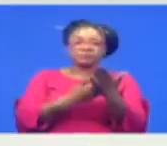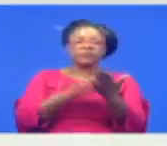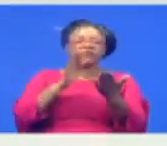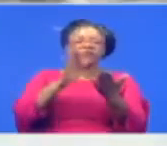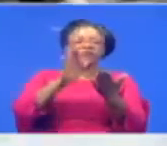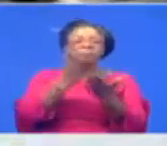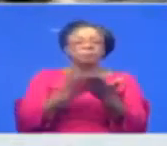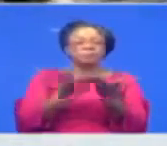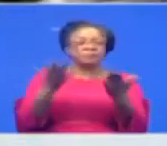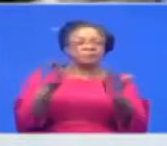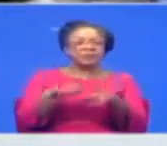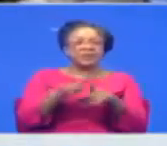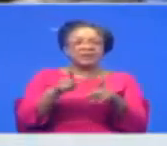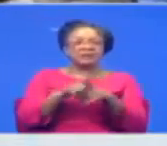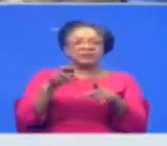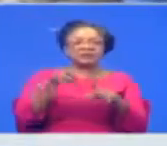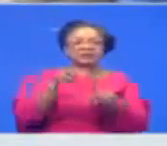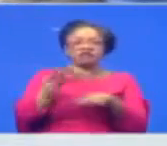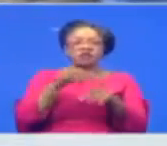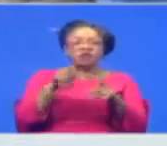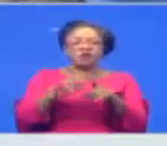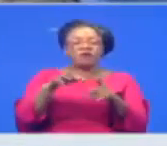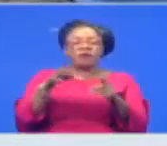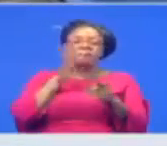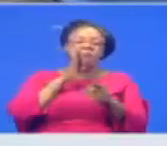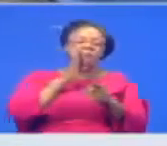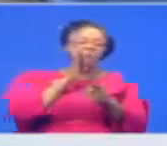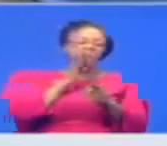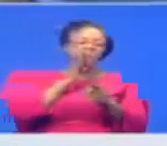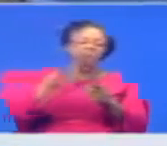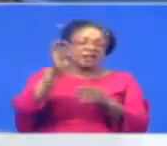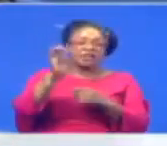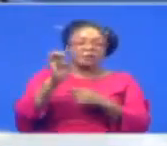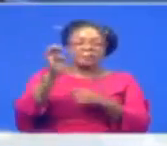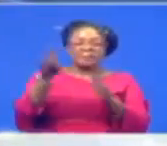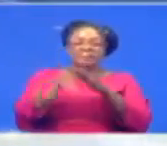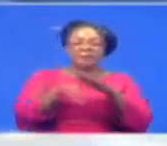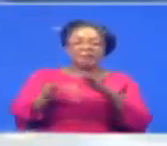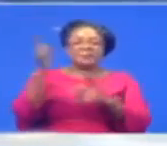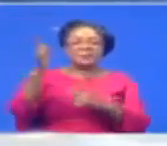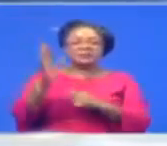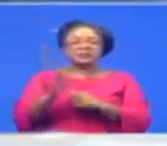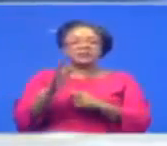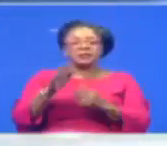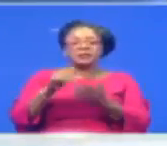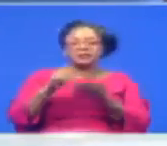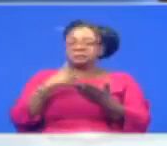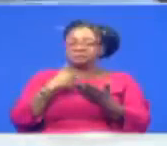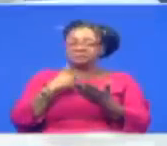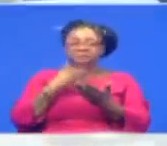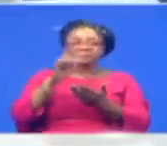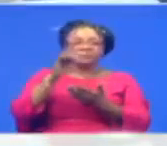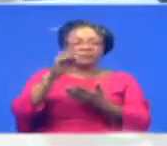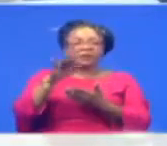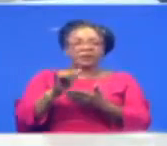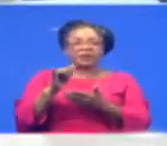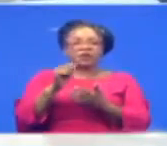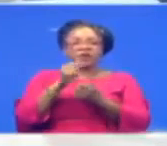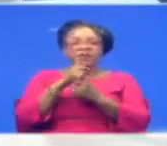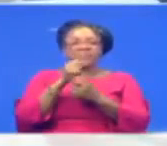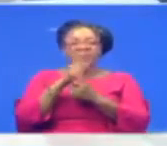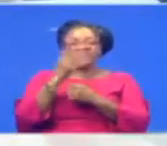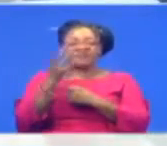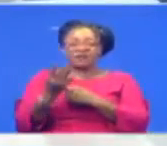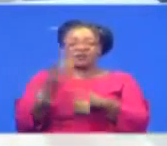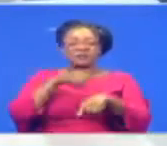in the region as misinformation and propaganda. Ethiopia's Prime Minister Abiy Ahmed sent troops into Tigray on November the 4th